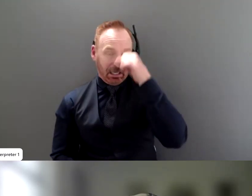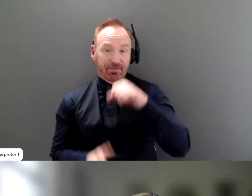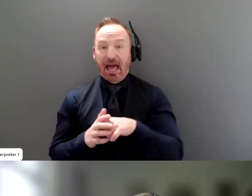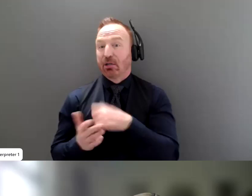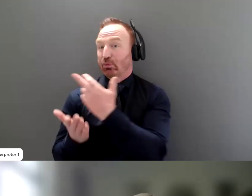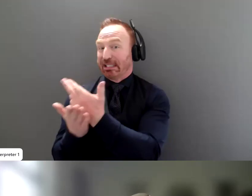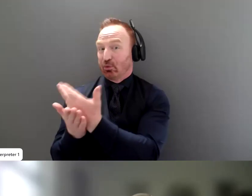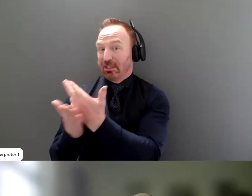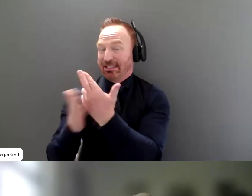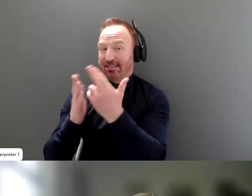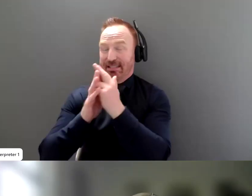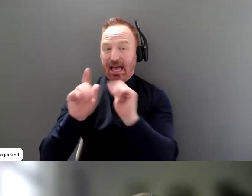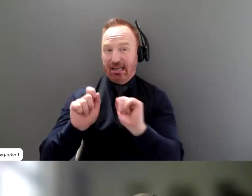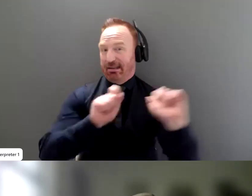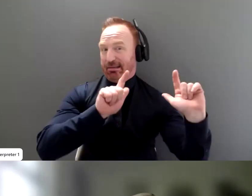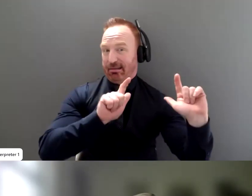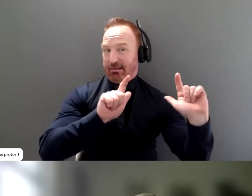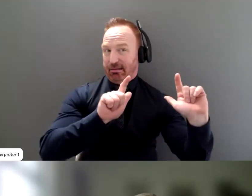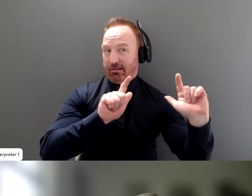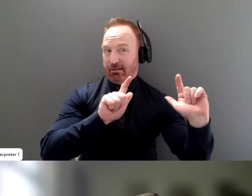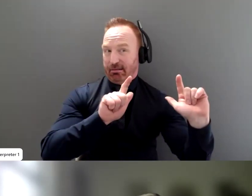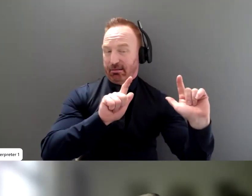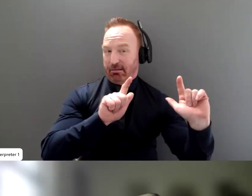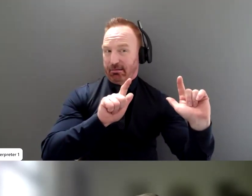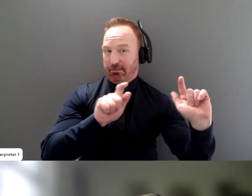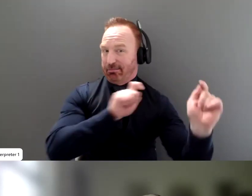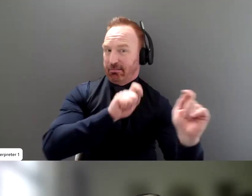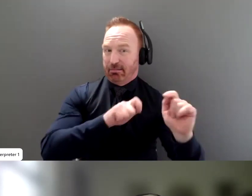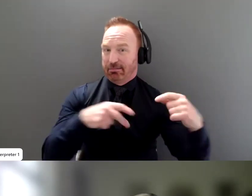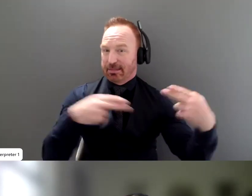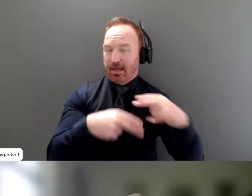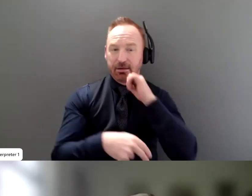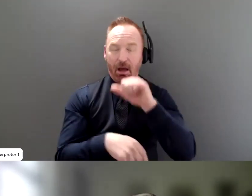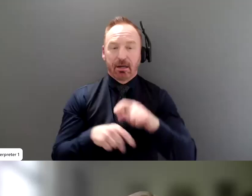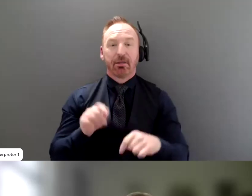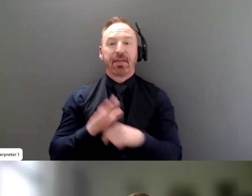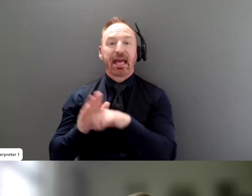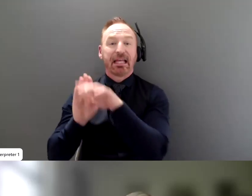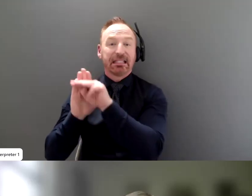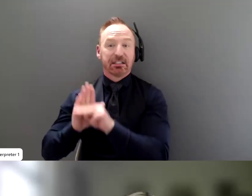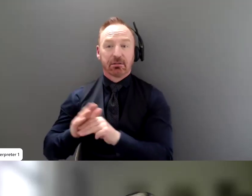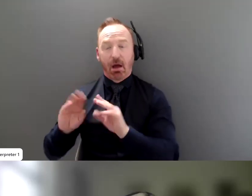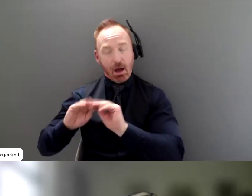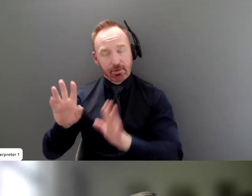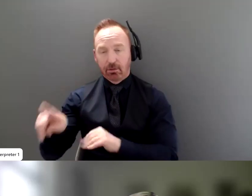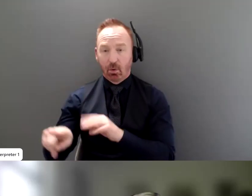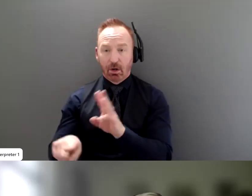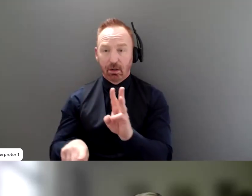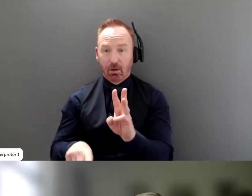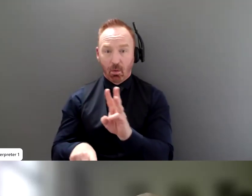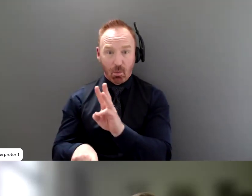you were speaking about them, will be listed obviously on your website, but also on our